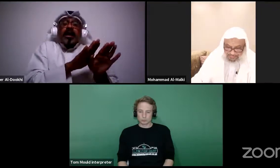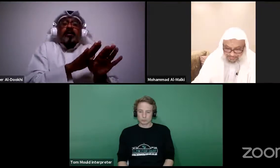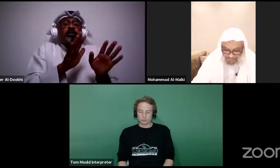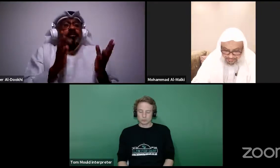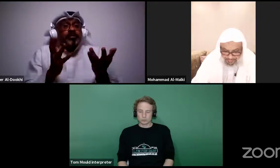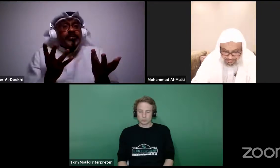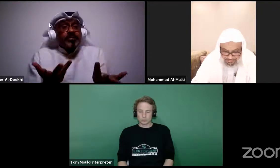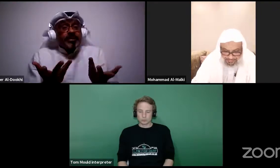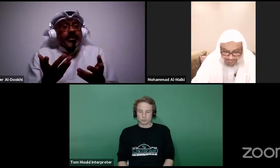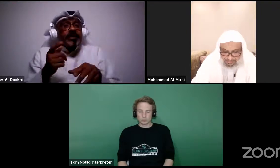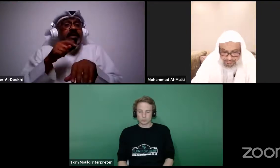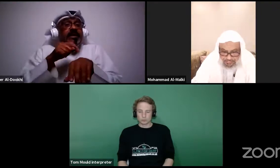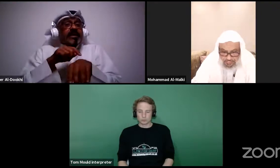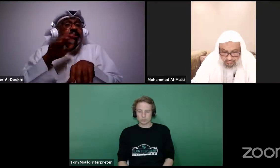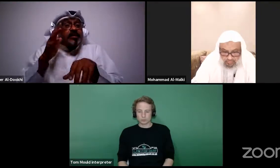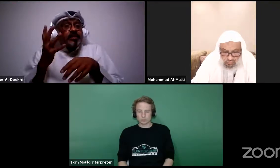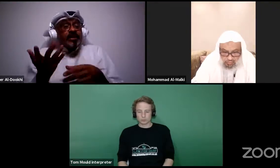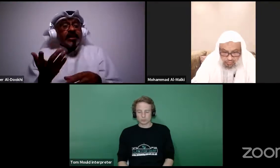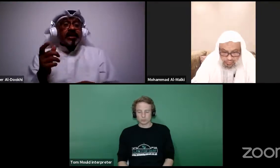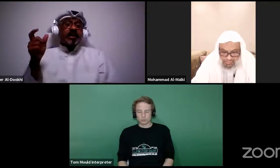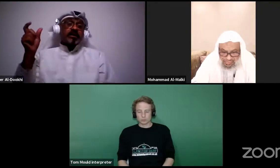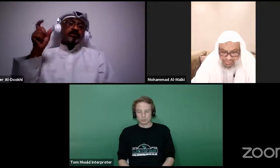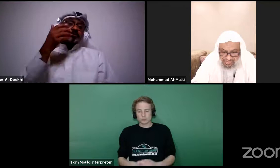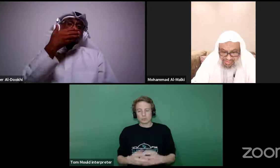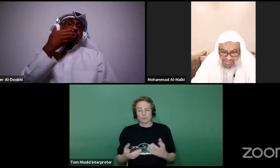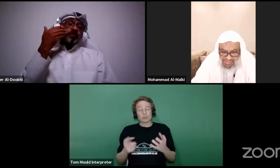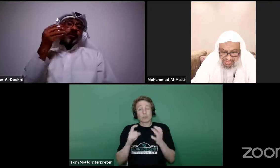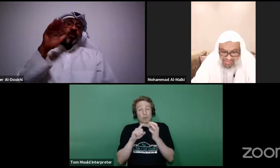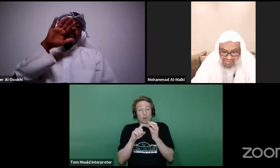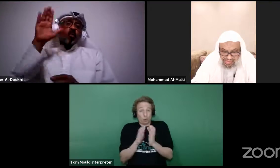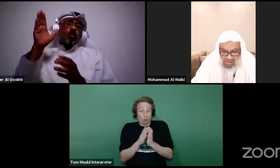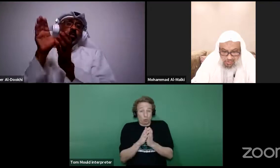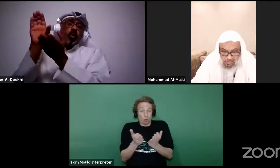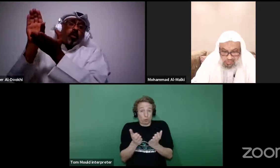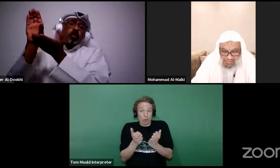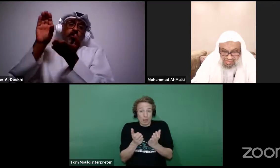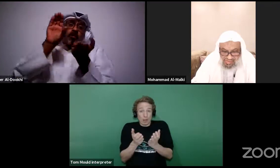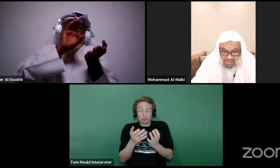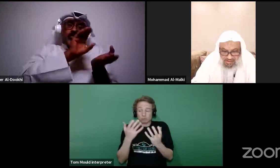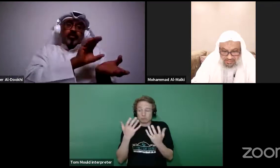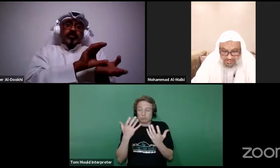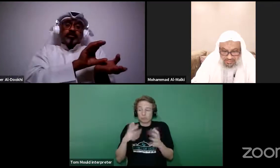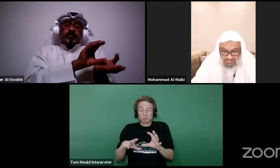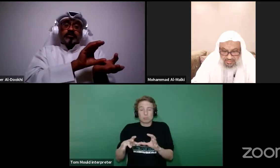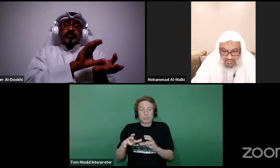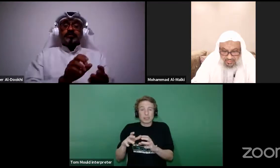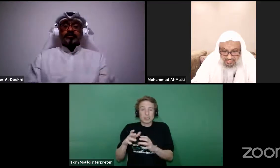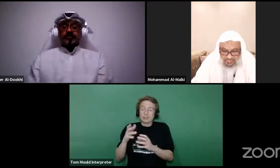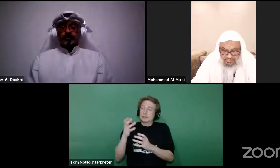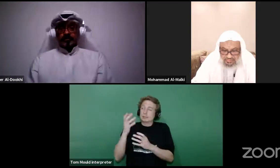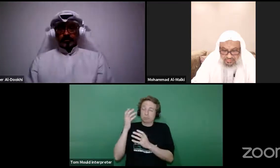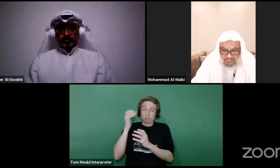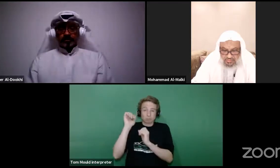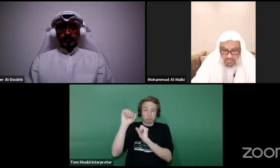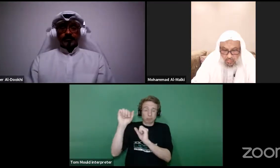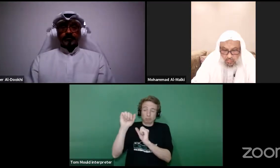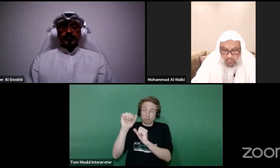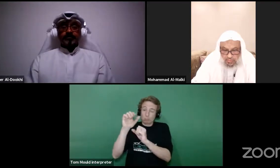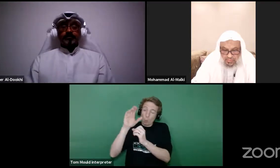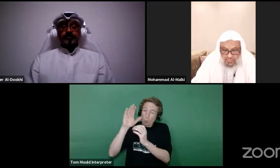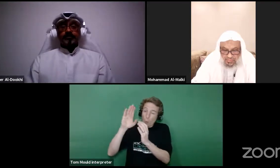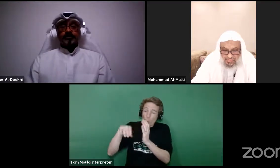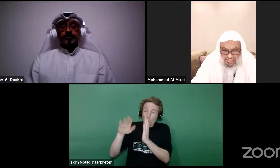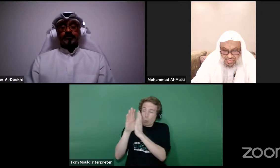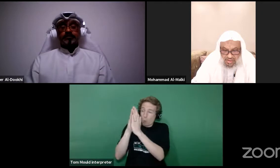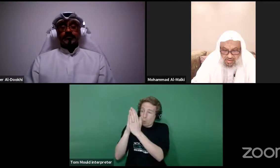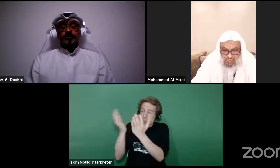So this Quran, it was revealed in one fell swoop, or all at one time, from the